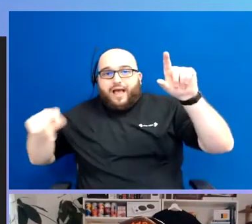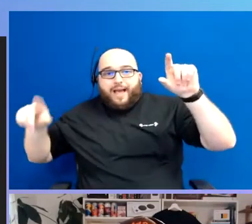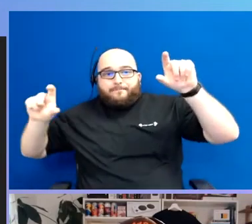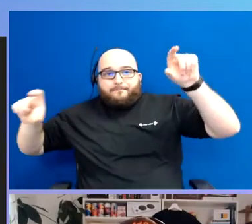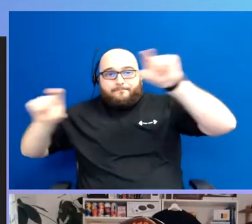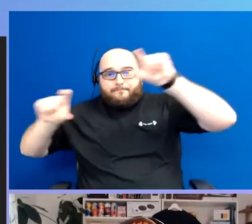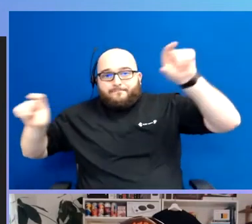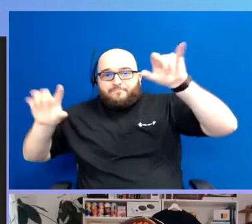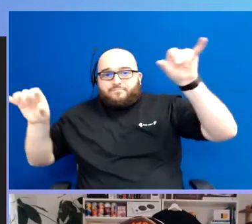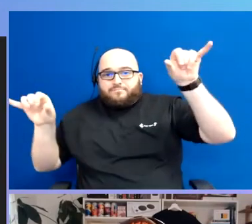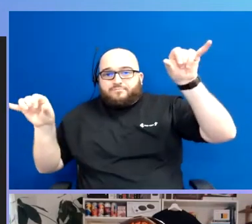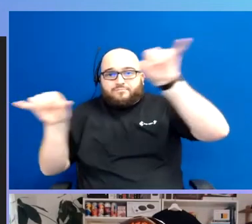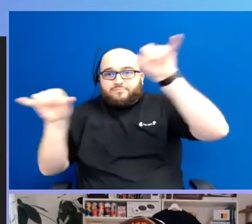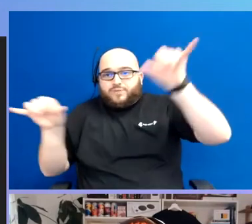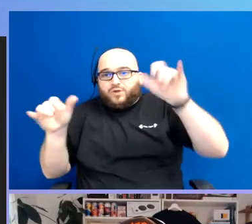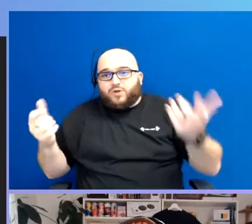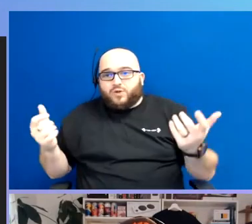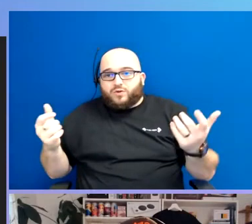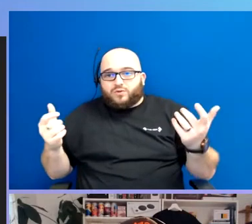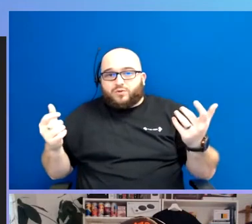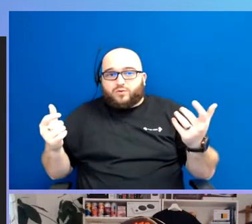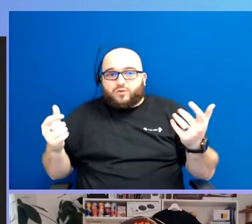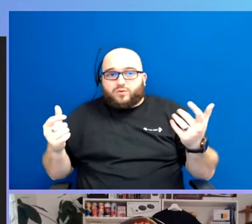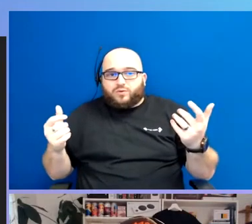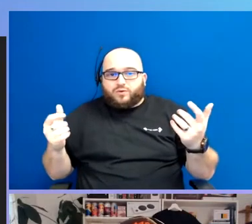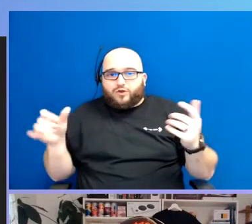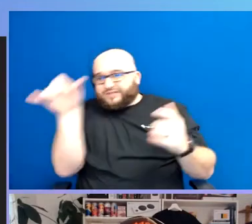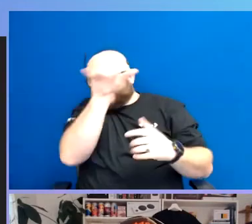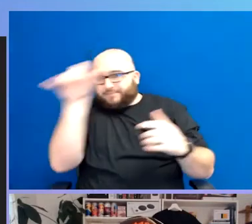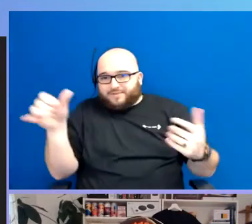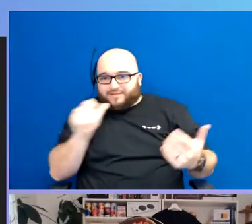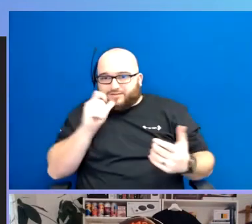So it's not really corresponding.